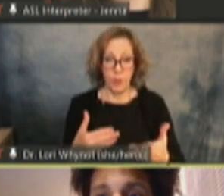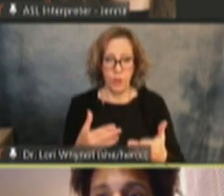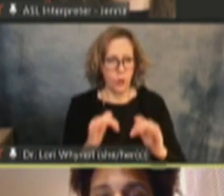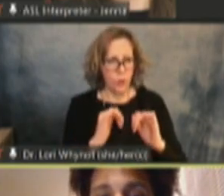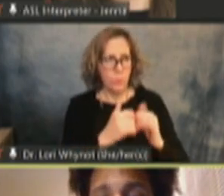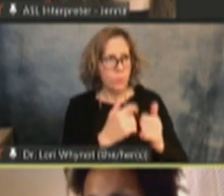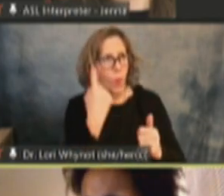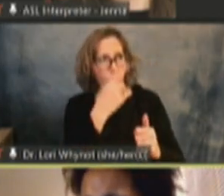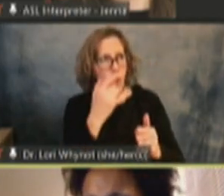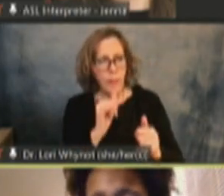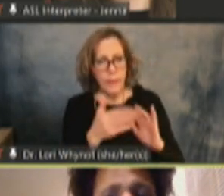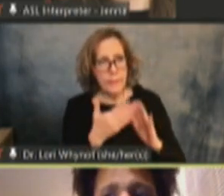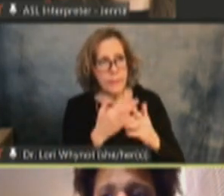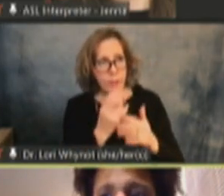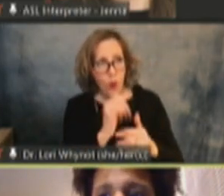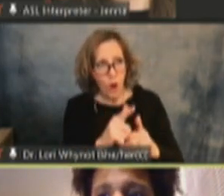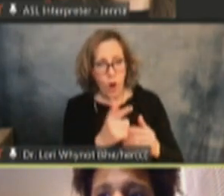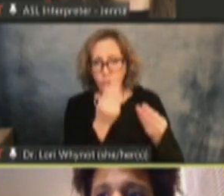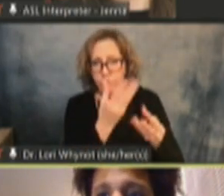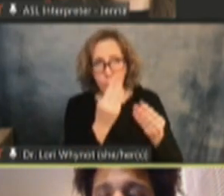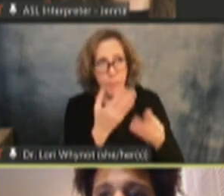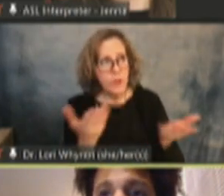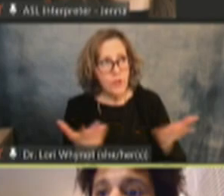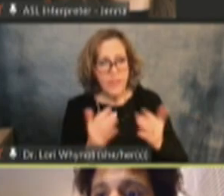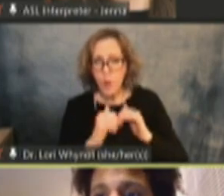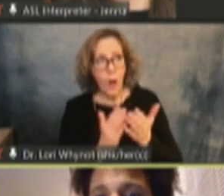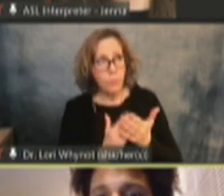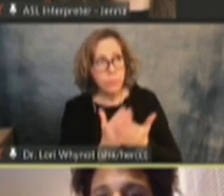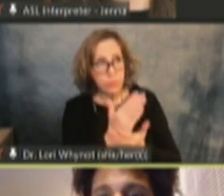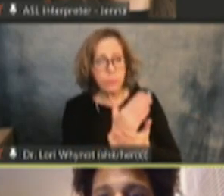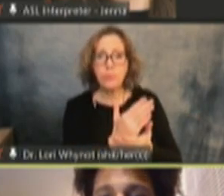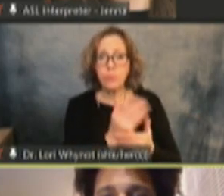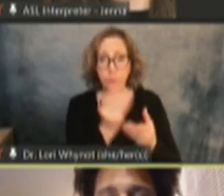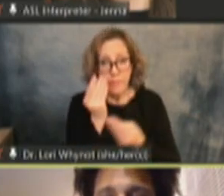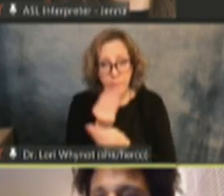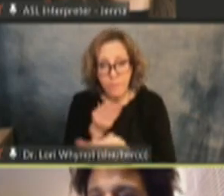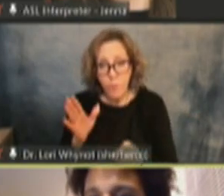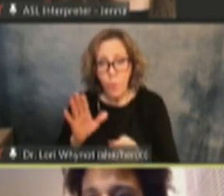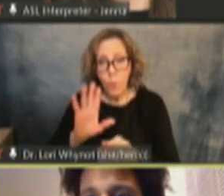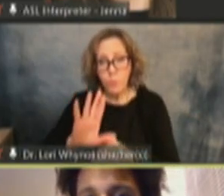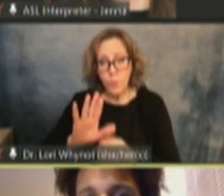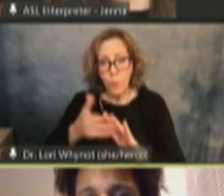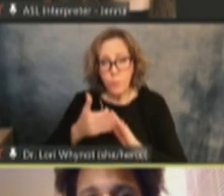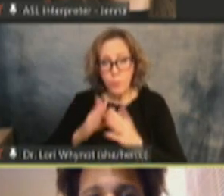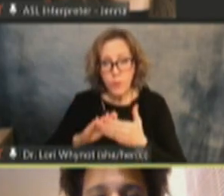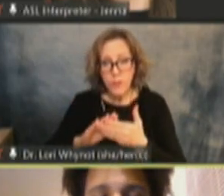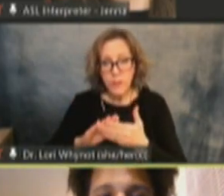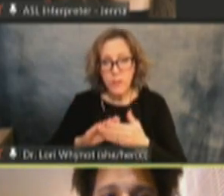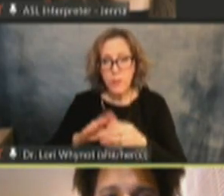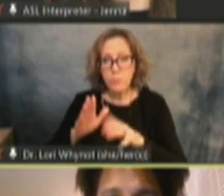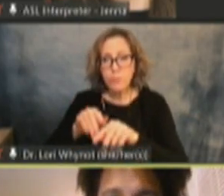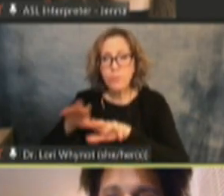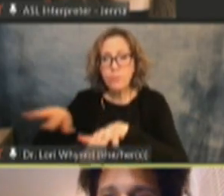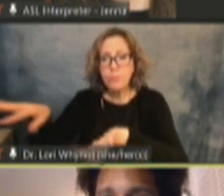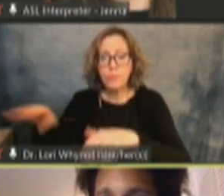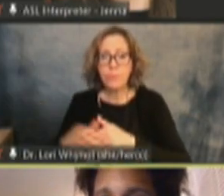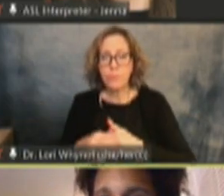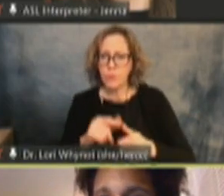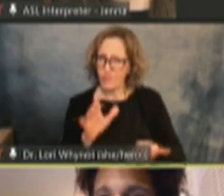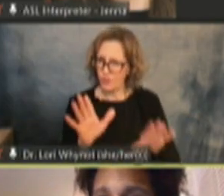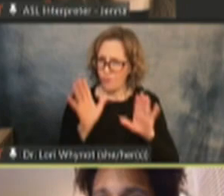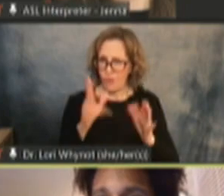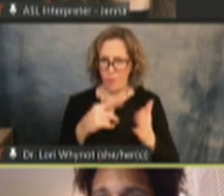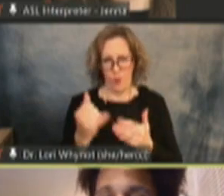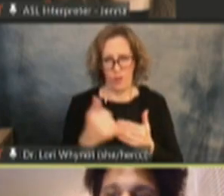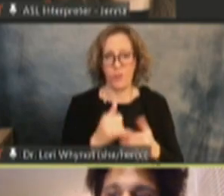communities. And they have some amazing civic projects where they're participating in different groups. I believe we did have somebody